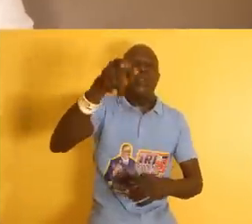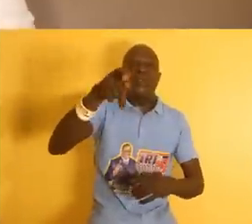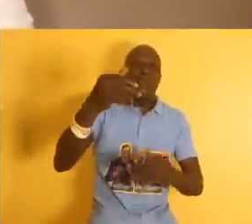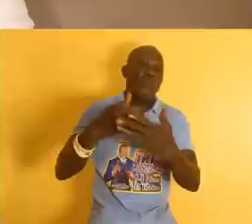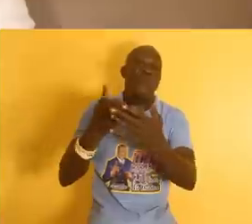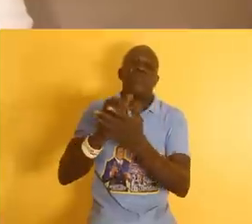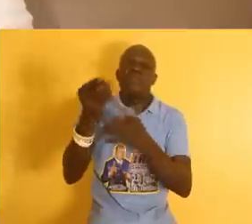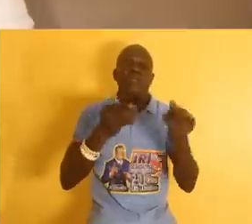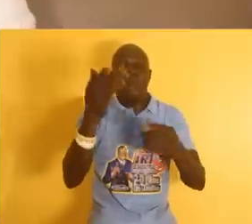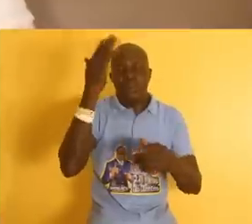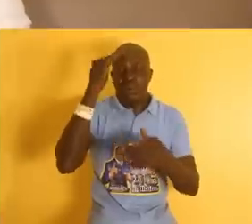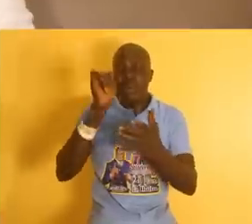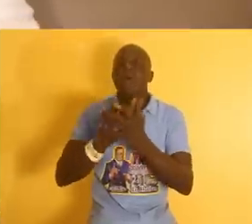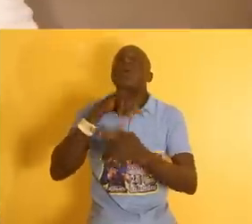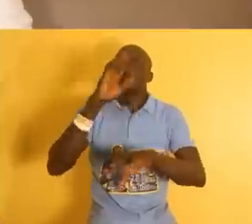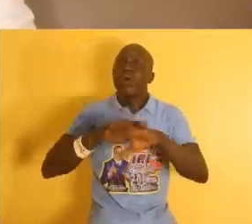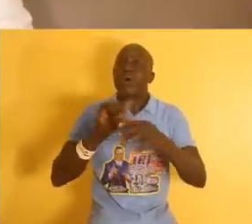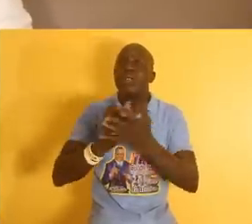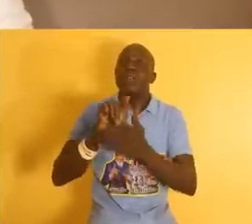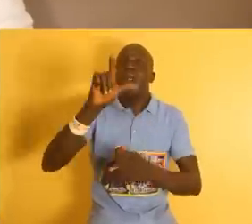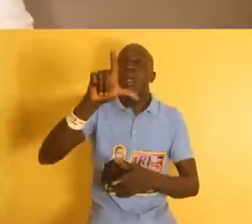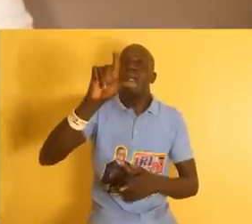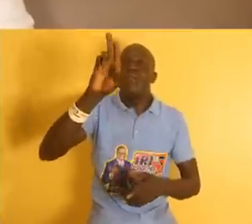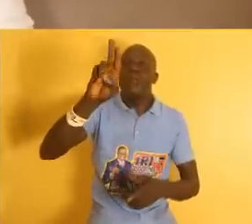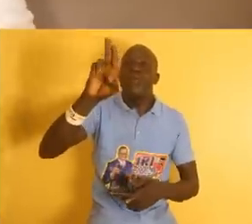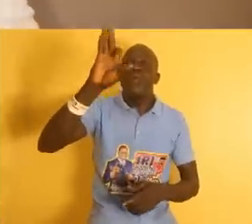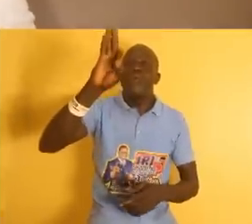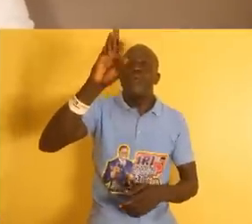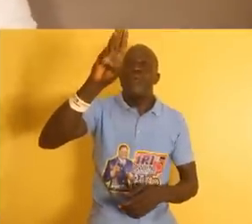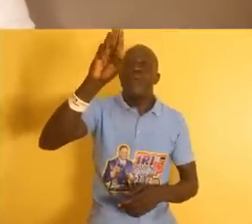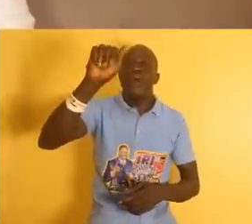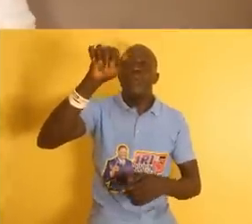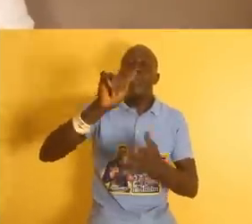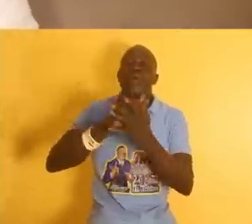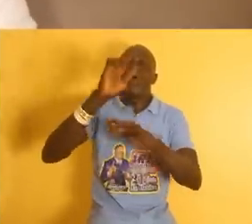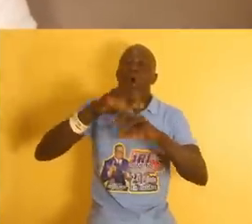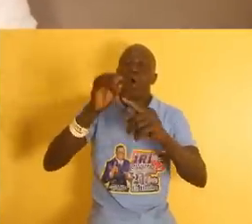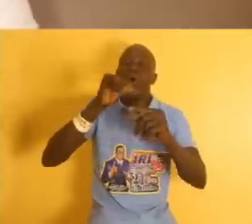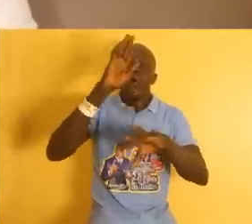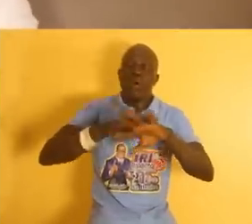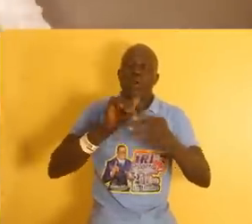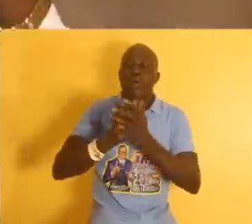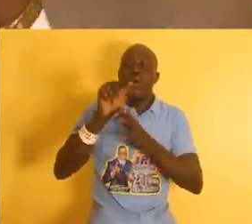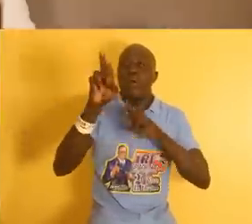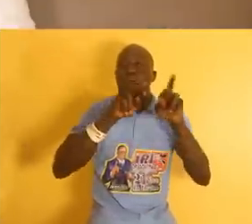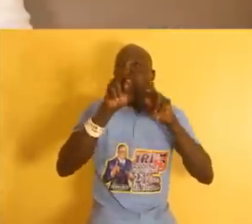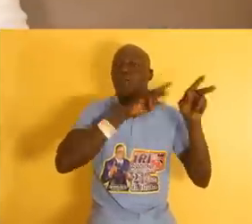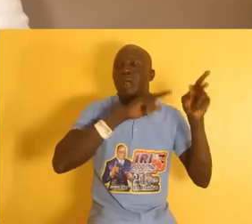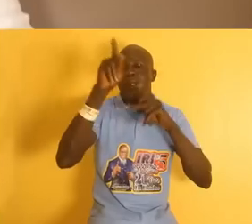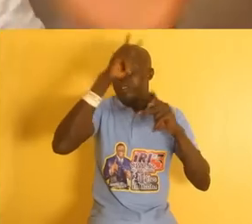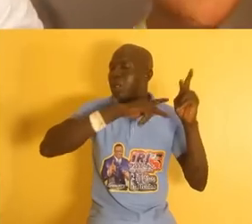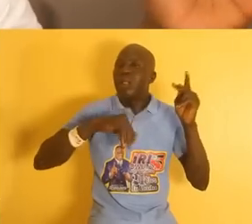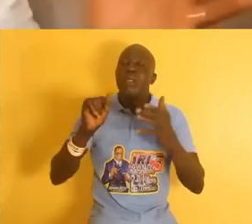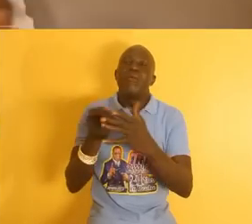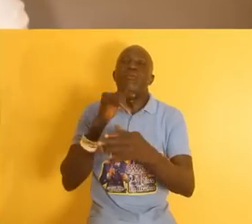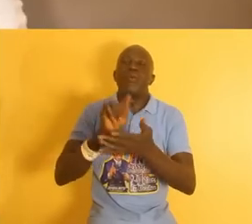man. The drivers know. And it's open look for bus stop. You can tell them look for bus stop. And the police be on bus stop. The police be on bus stop. And party there.